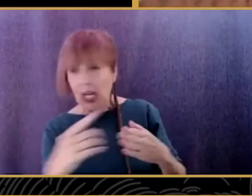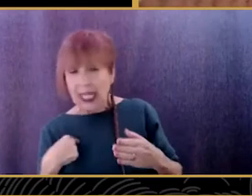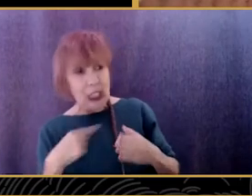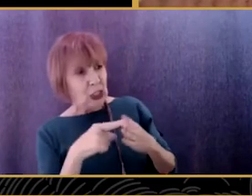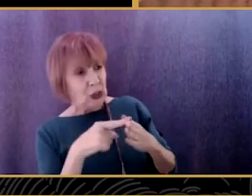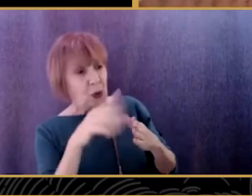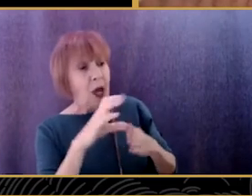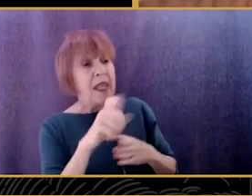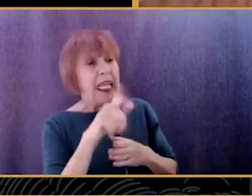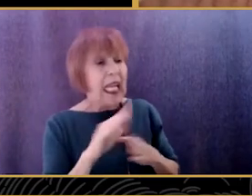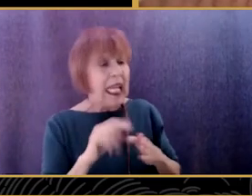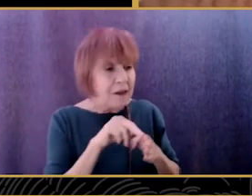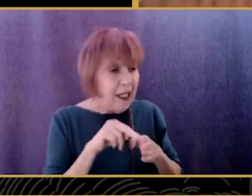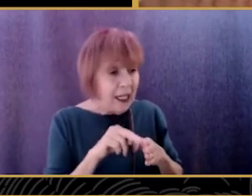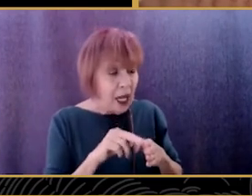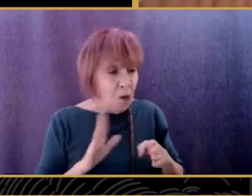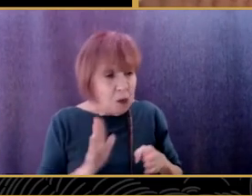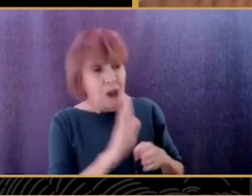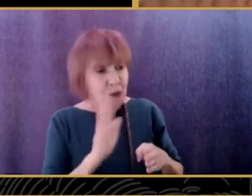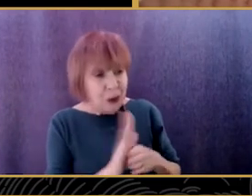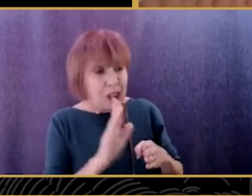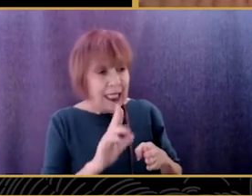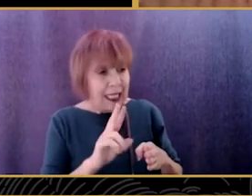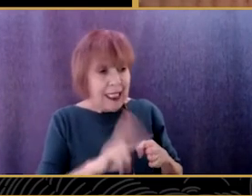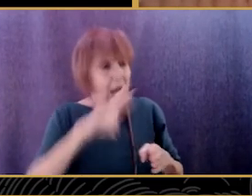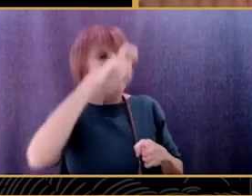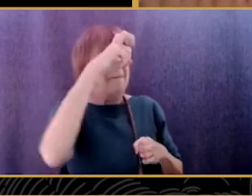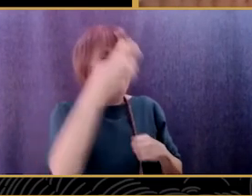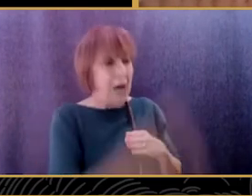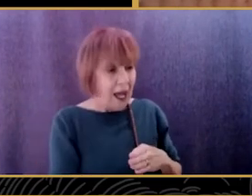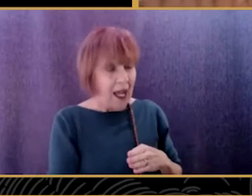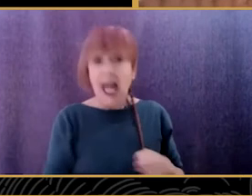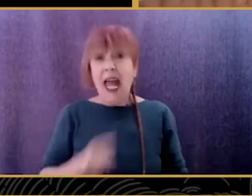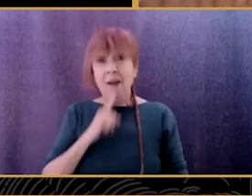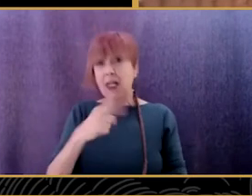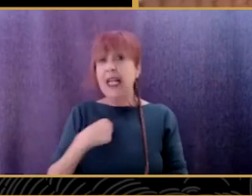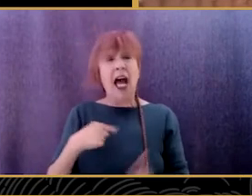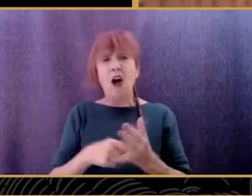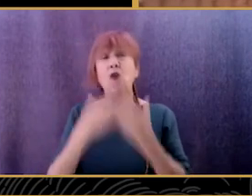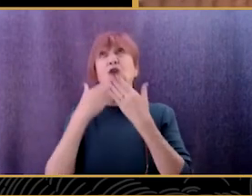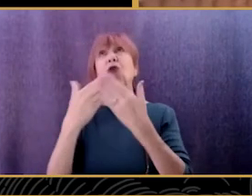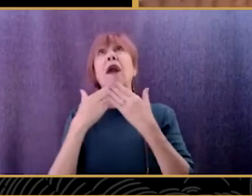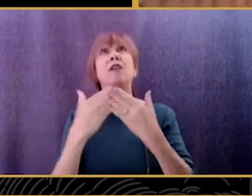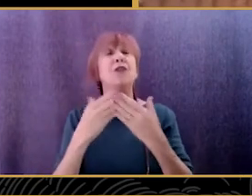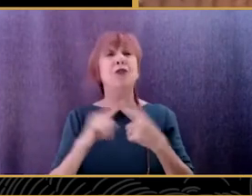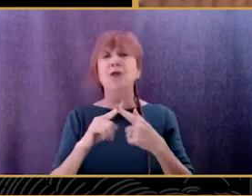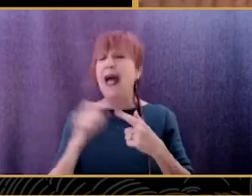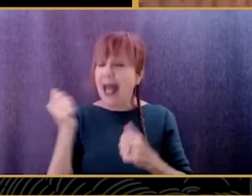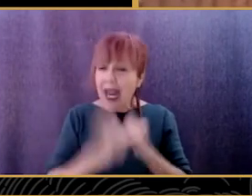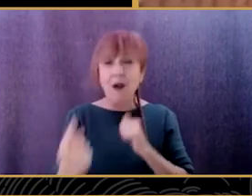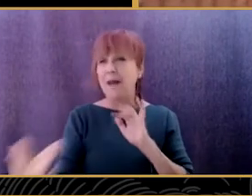me forward Until I had no choice But to leap In fact, I owe gratitude to everyone